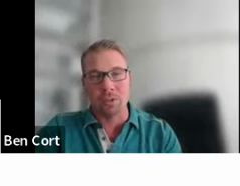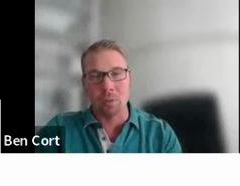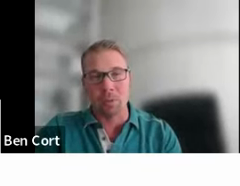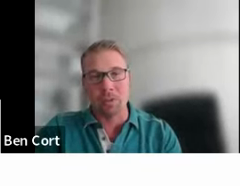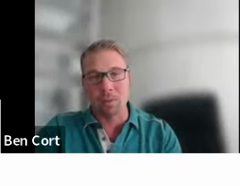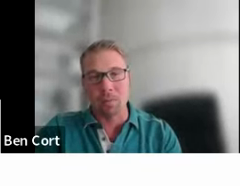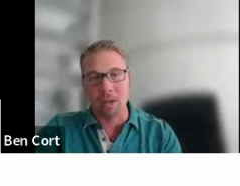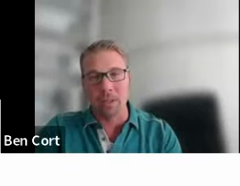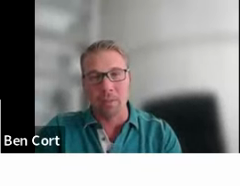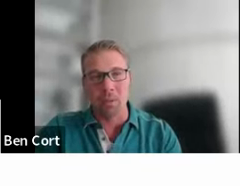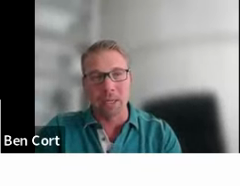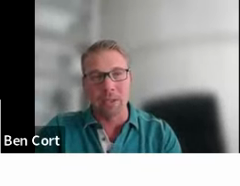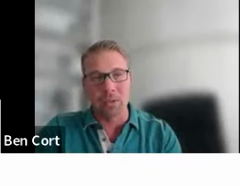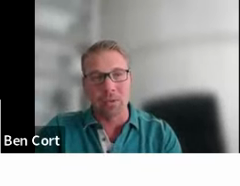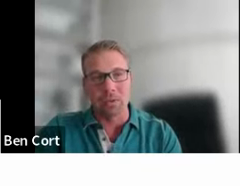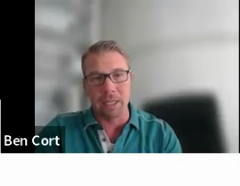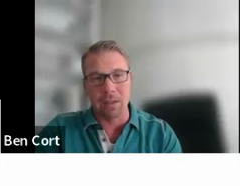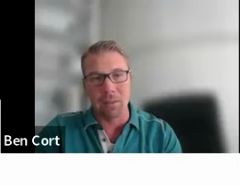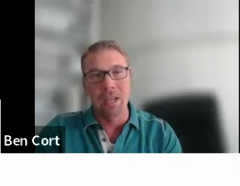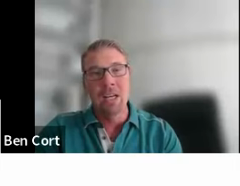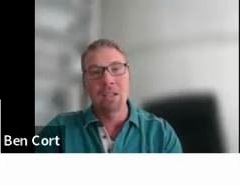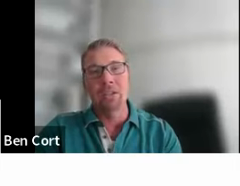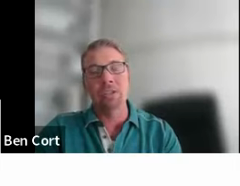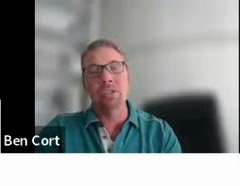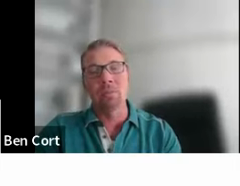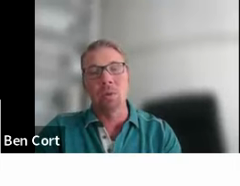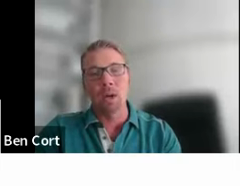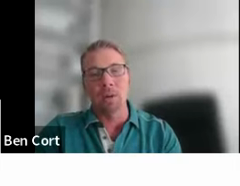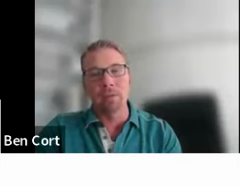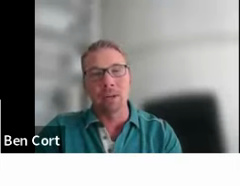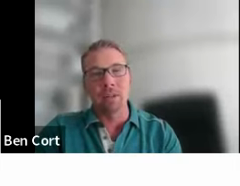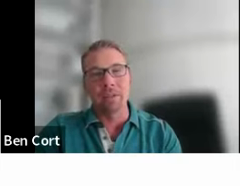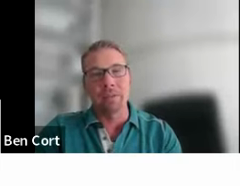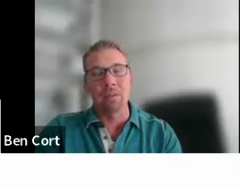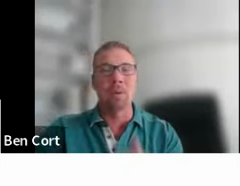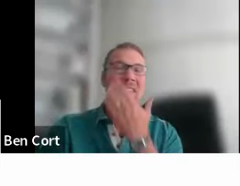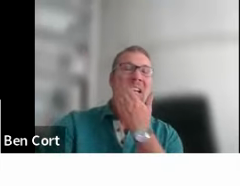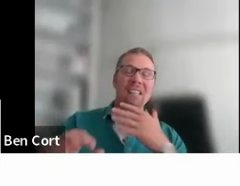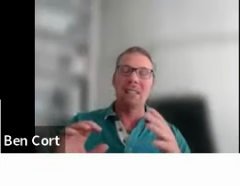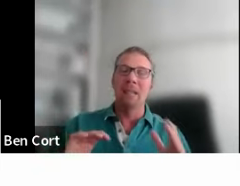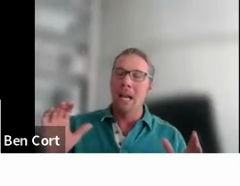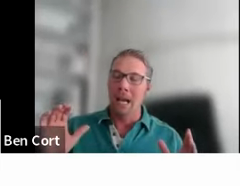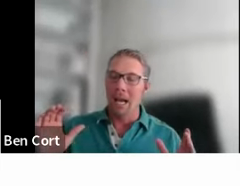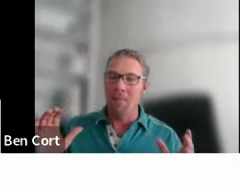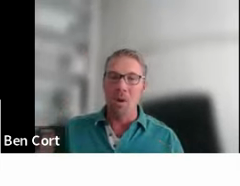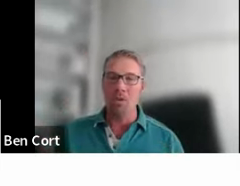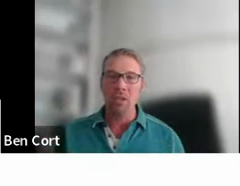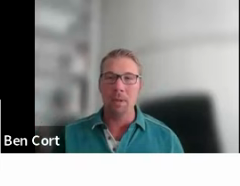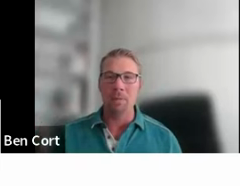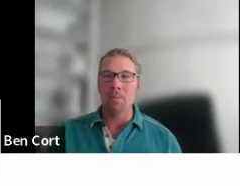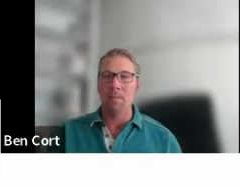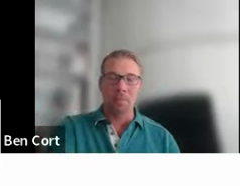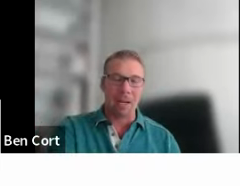withdrawal syndrome appears to be prevalent among regular users of cannabis. Clinicians should be aware of the prevalence of CWS. Listen,